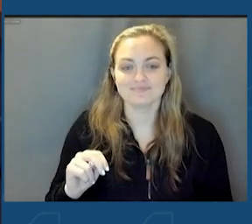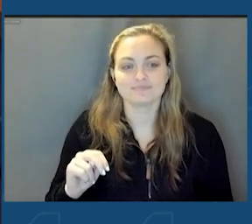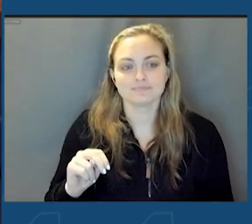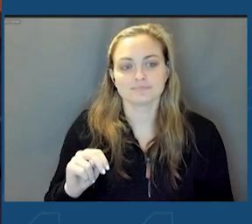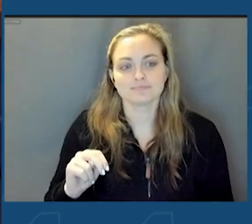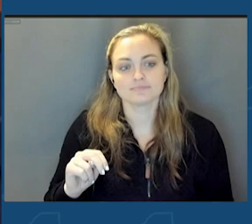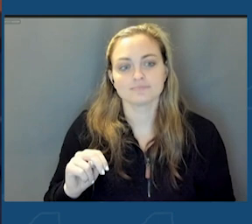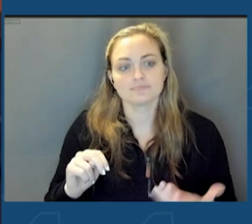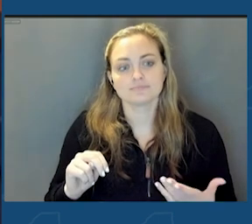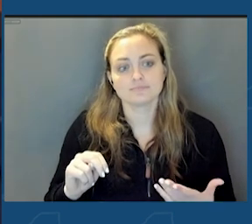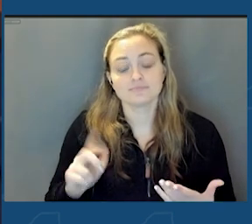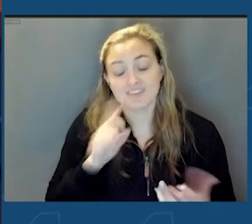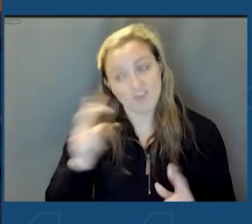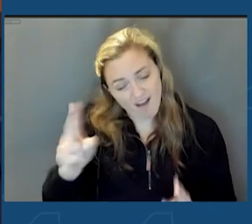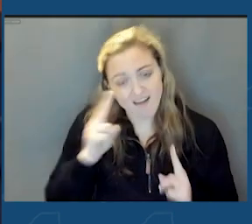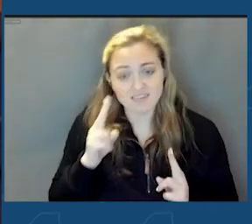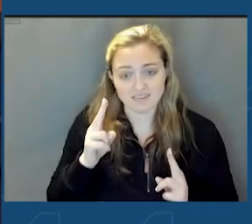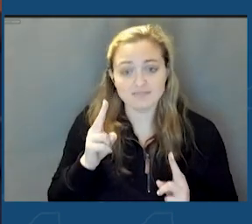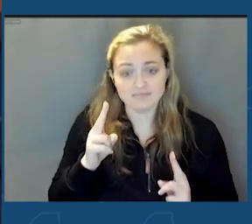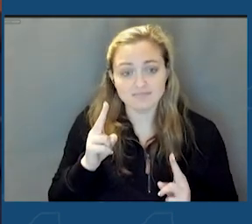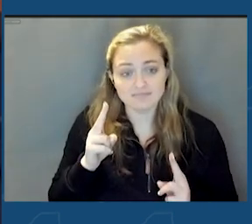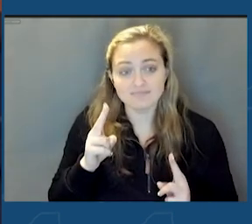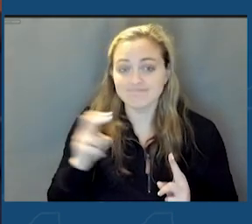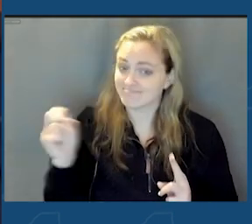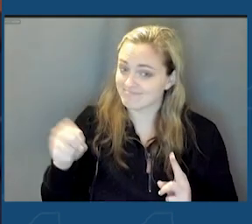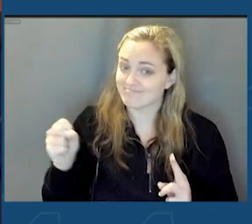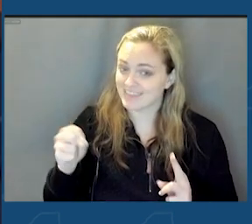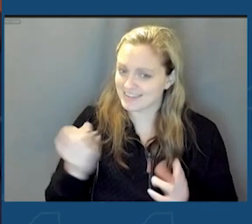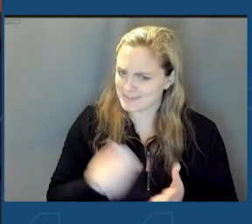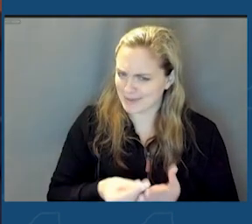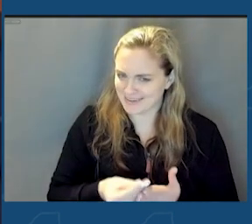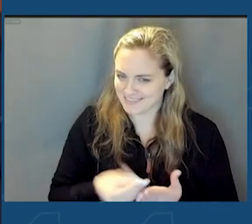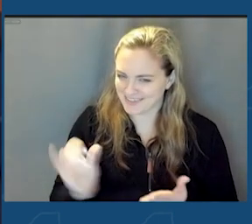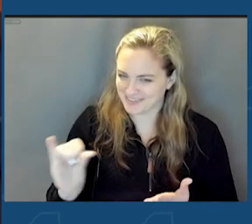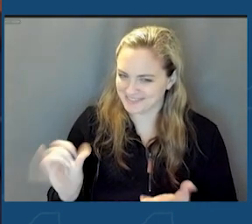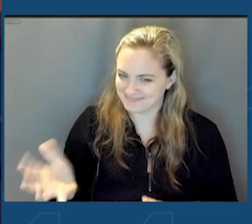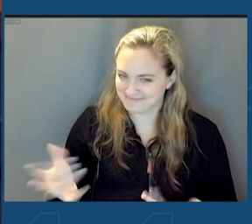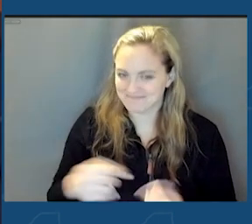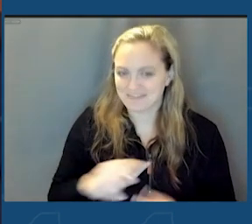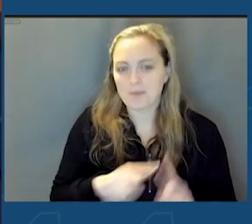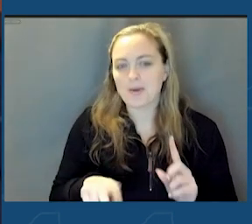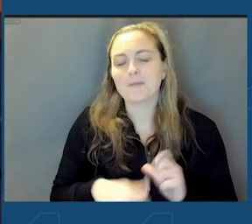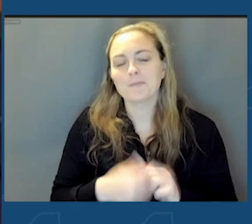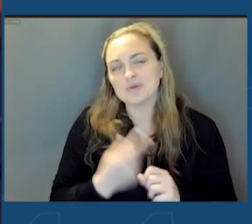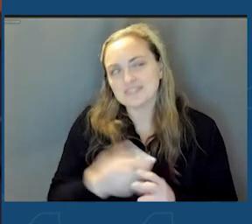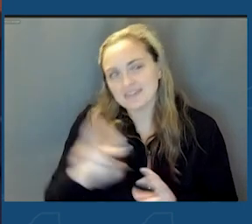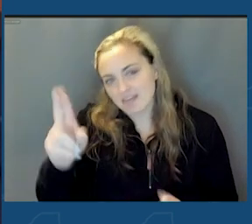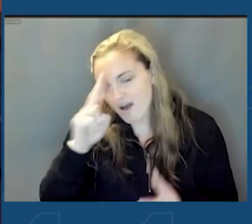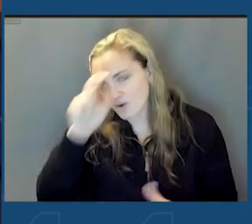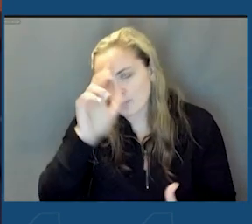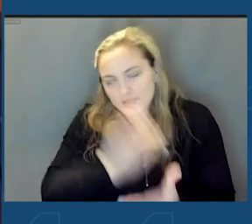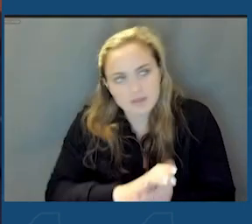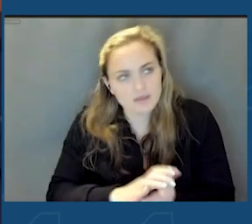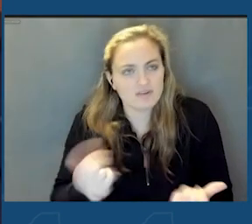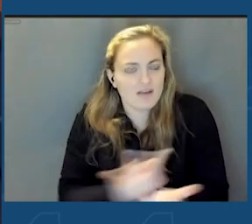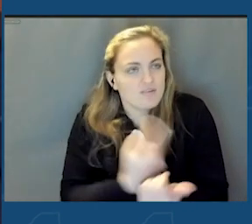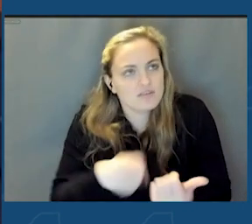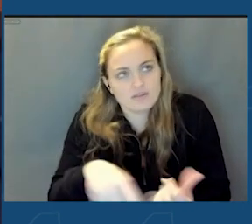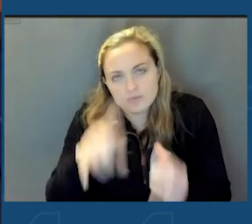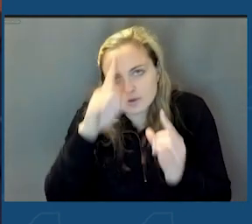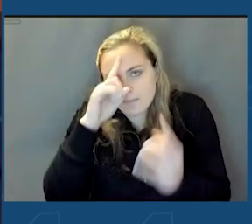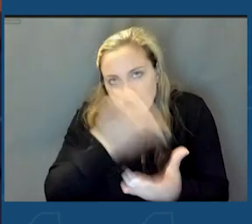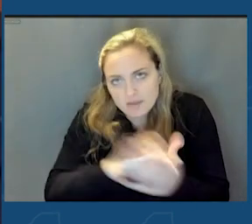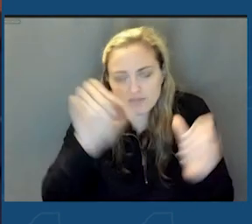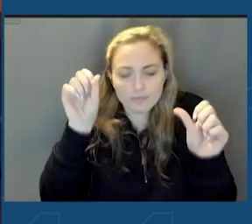for this honor, and yes, the money, but mostly the honor for believing in what we believe in, the potential,